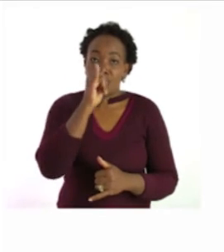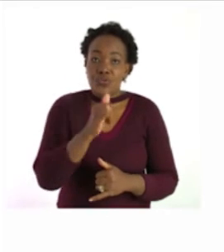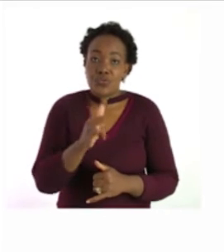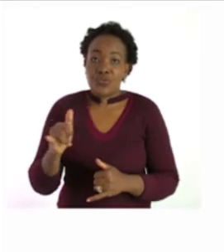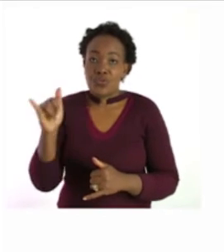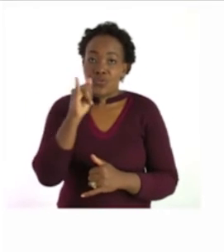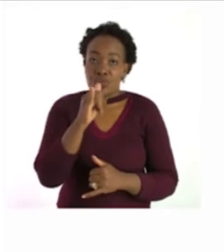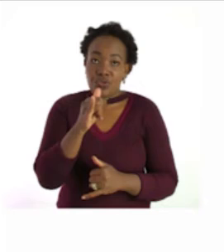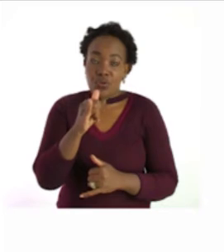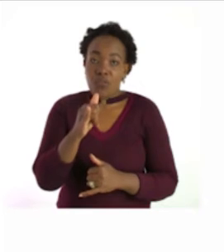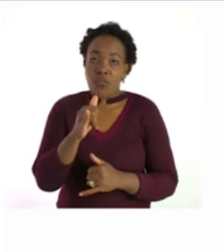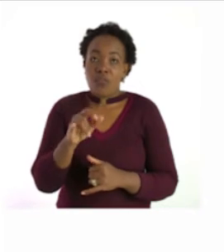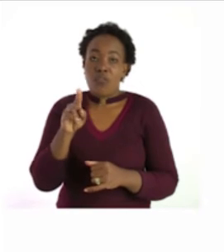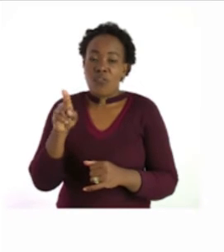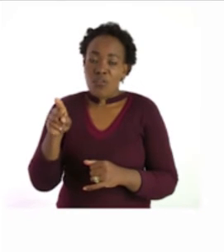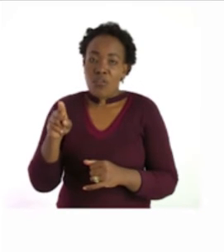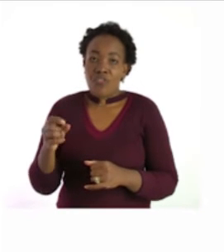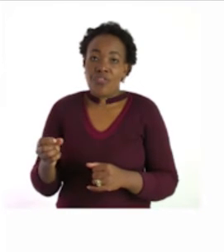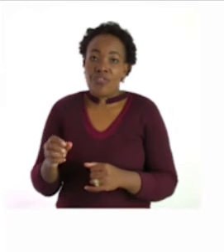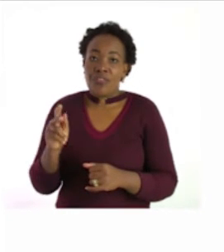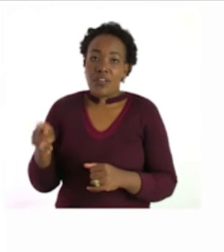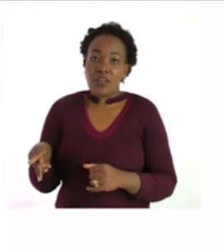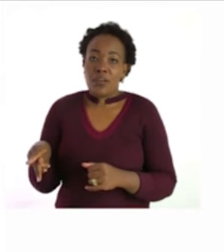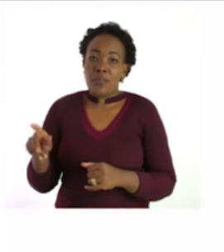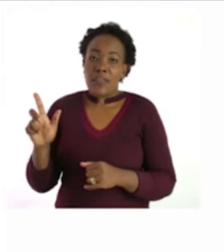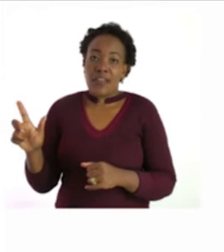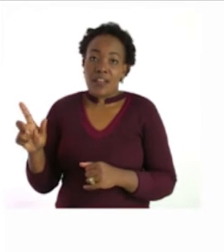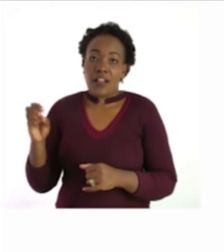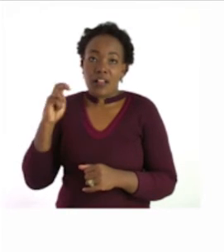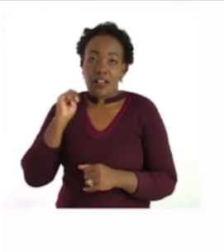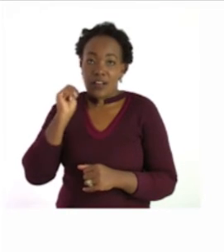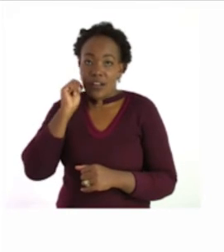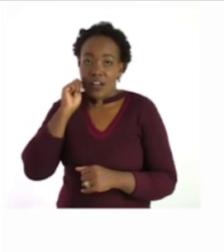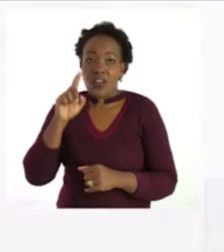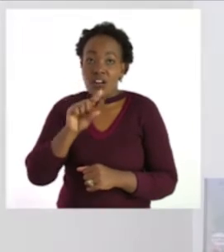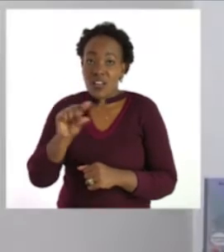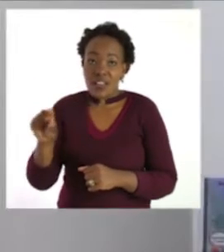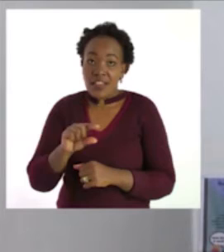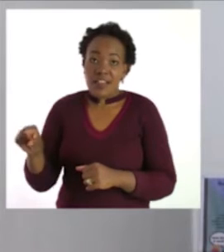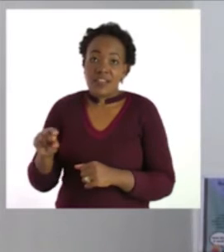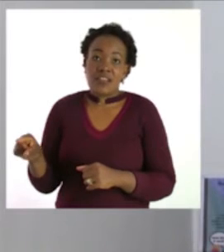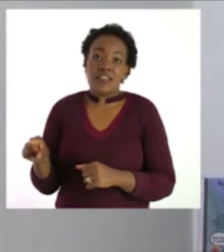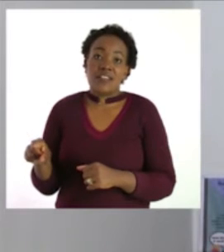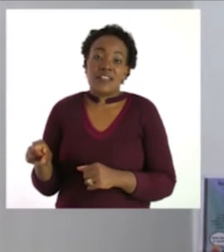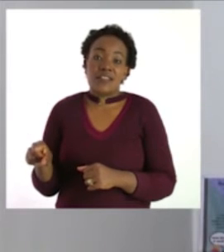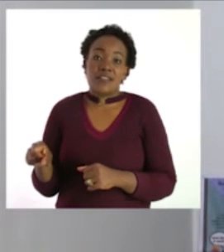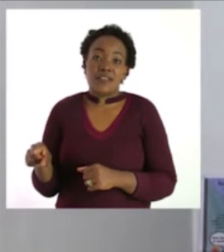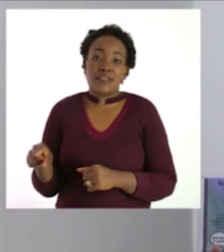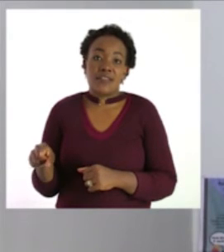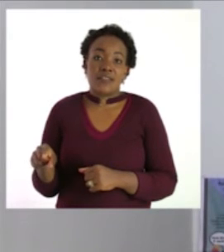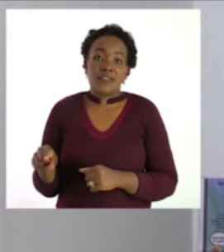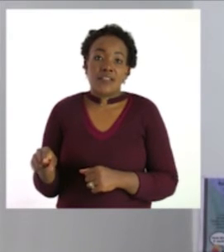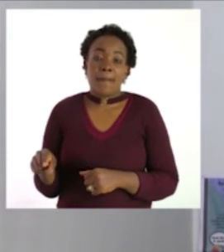plural noun that you can see from a given sentence. Okay? Let